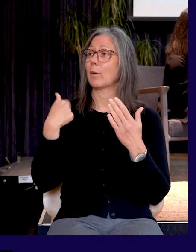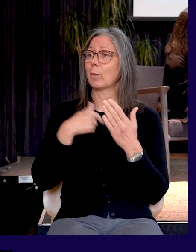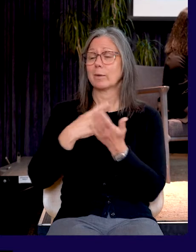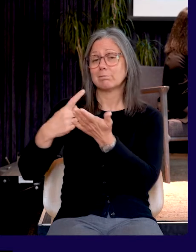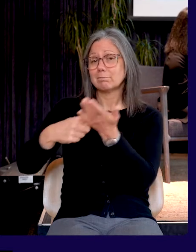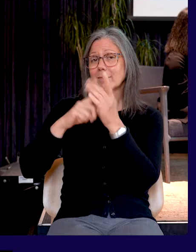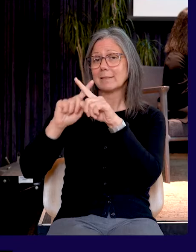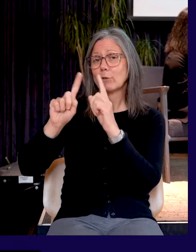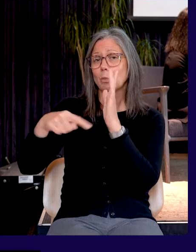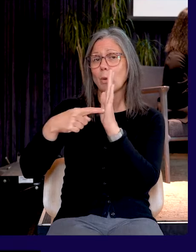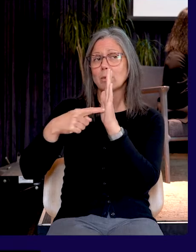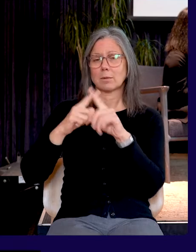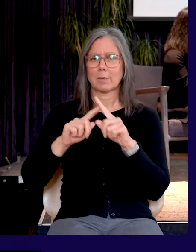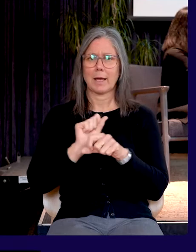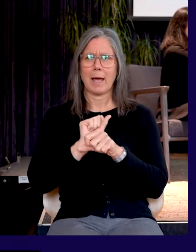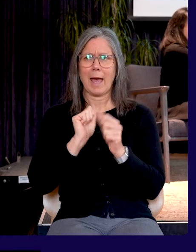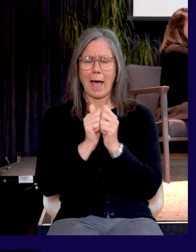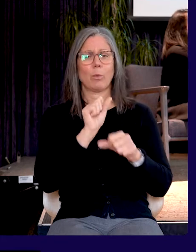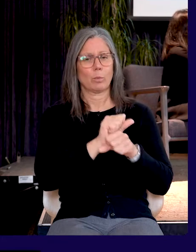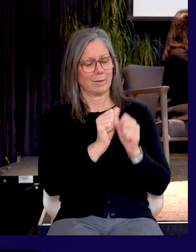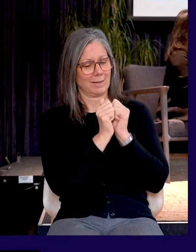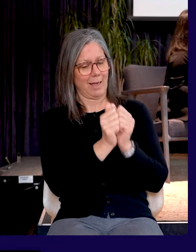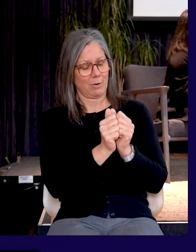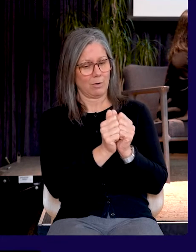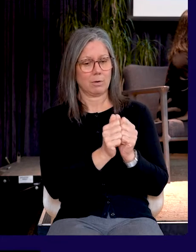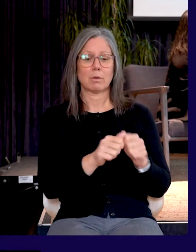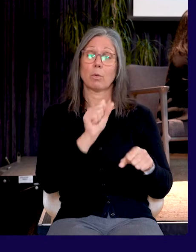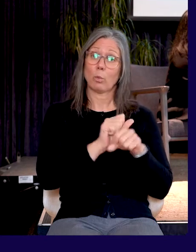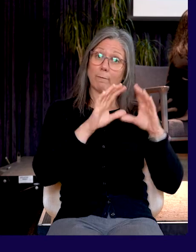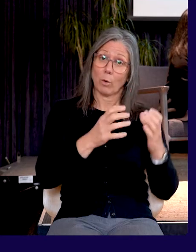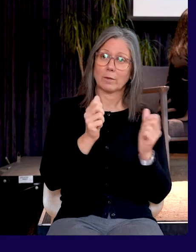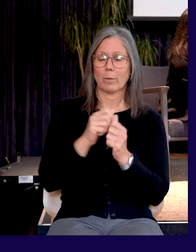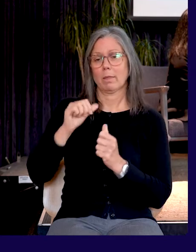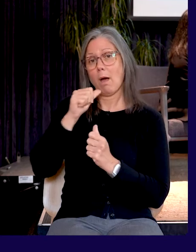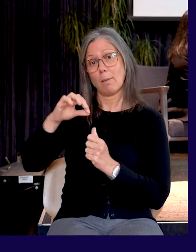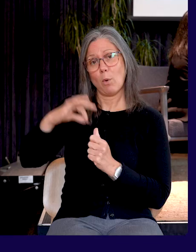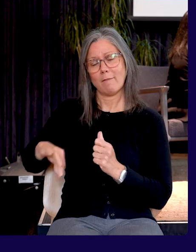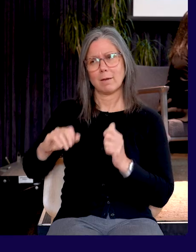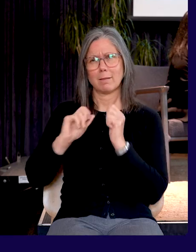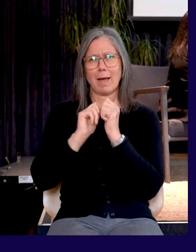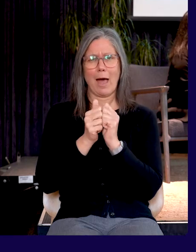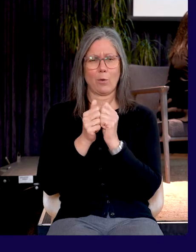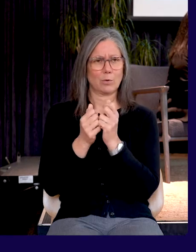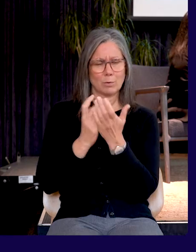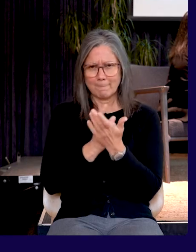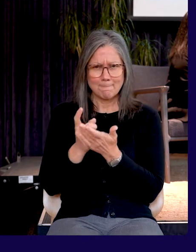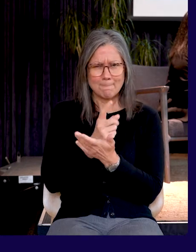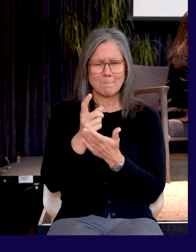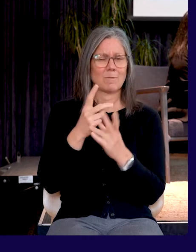roles, work together, the workforce systems with the nonprofit systems, trying to kind of create a wayfinding